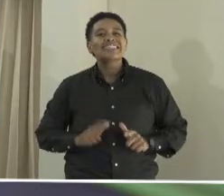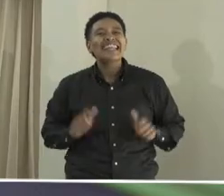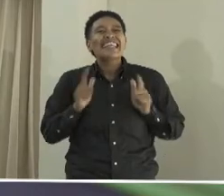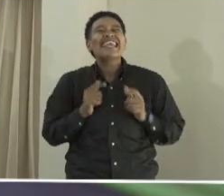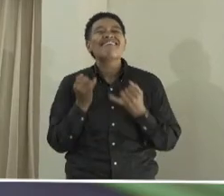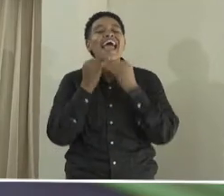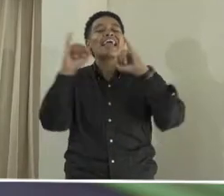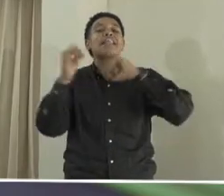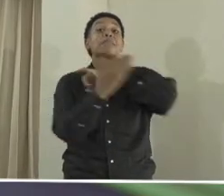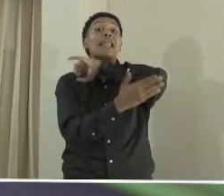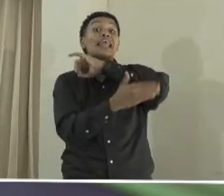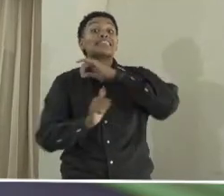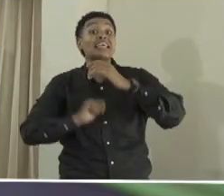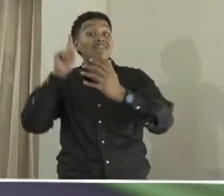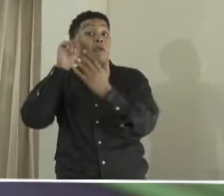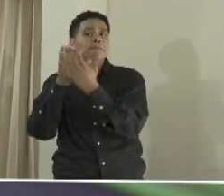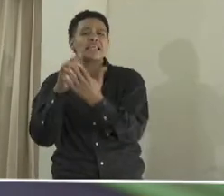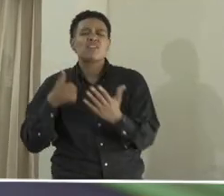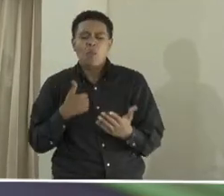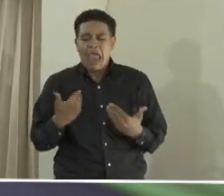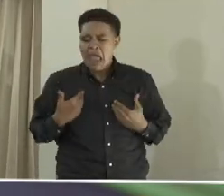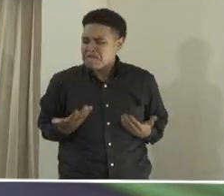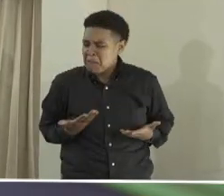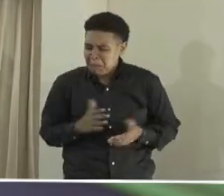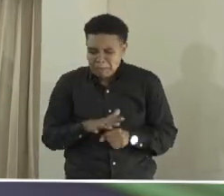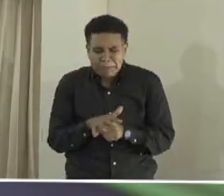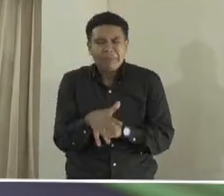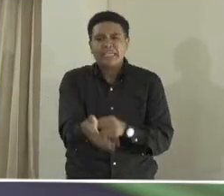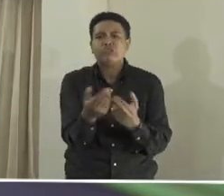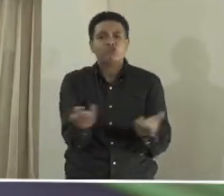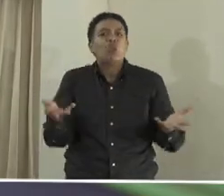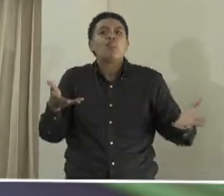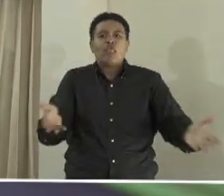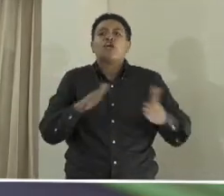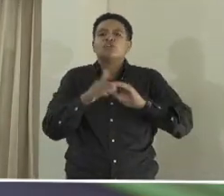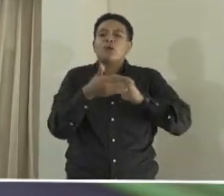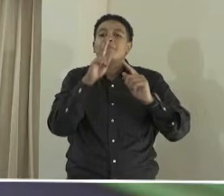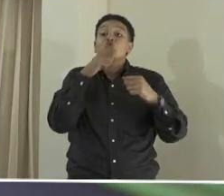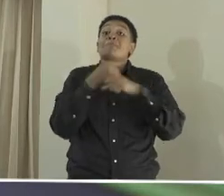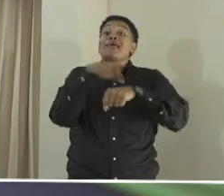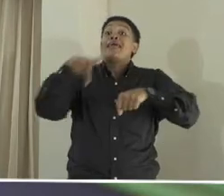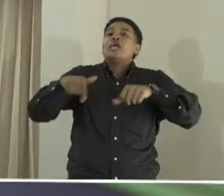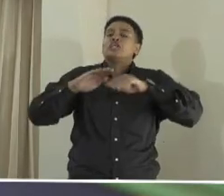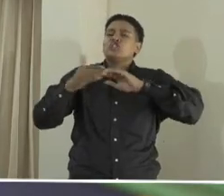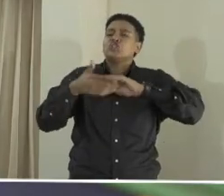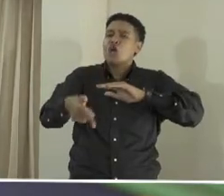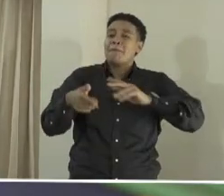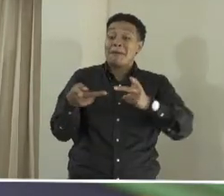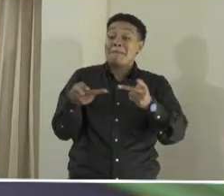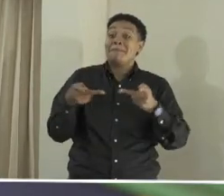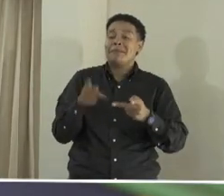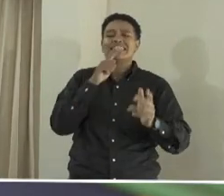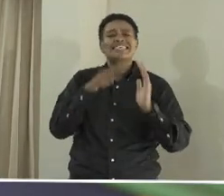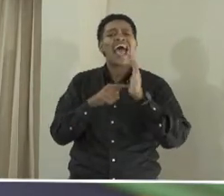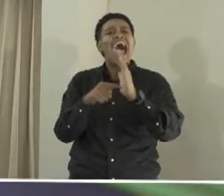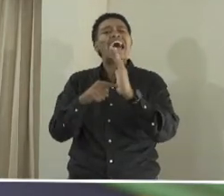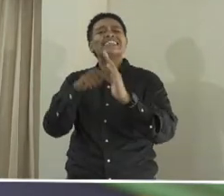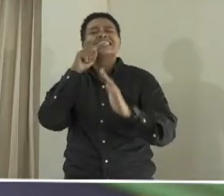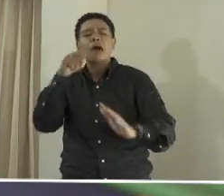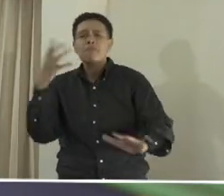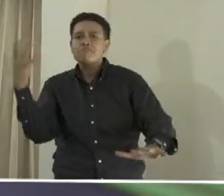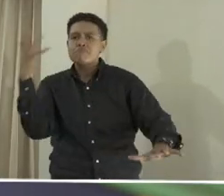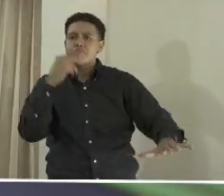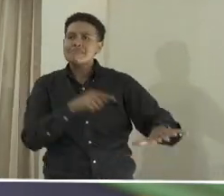nation. I believe we have enough resources in this country to make this place an example of pearl in